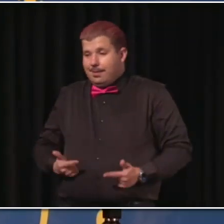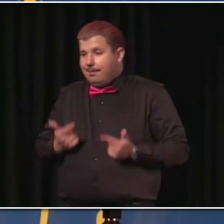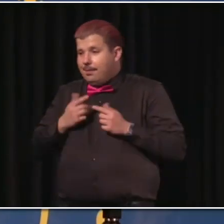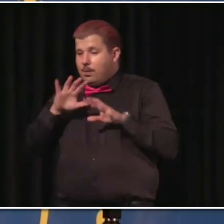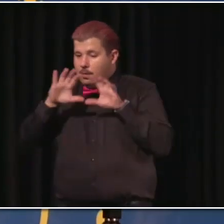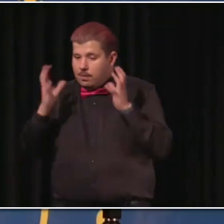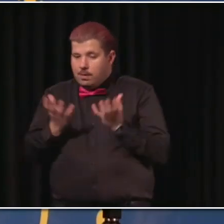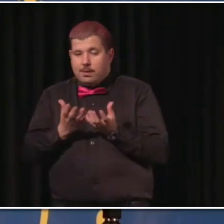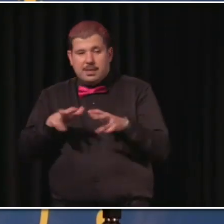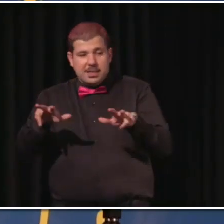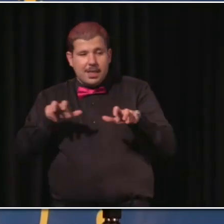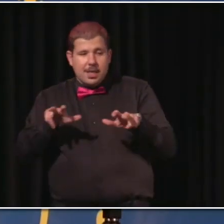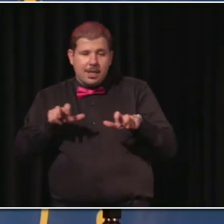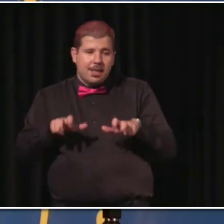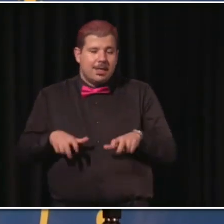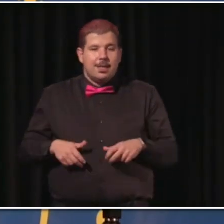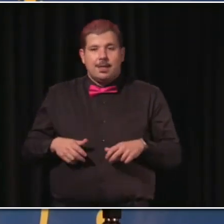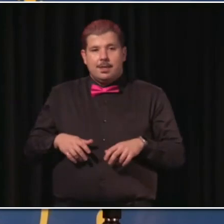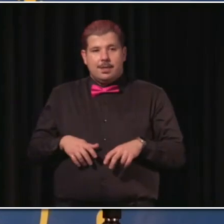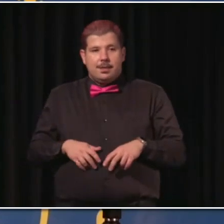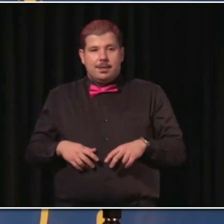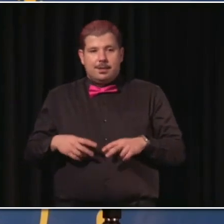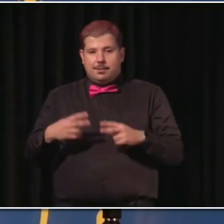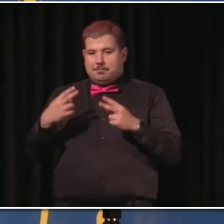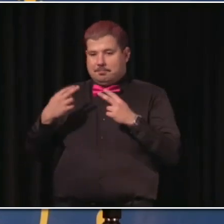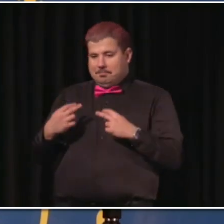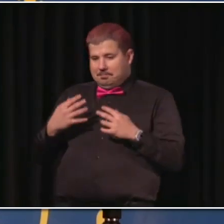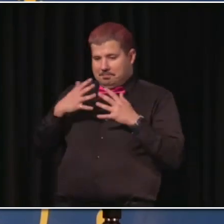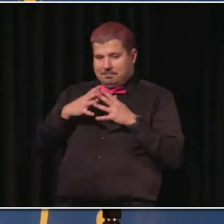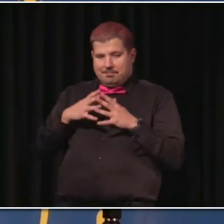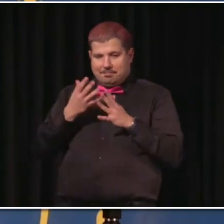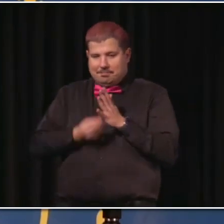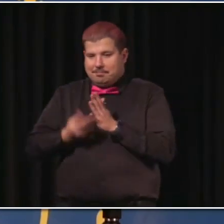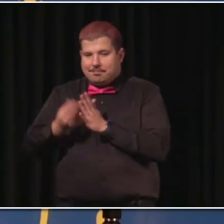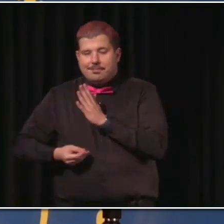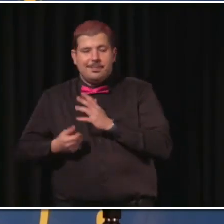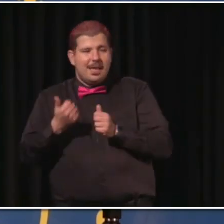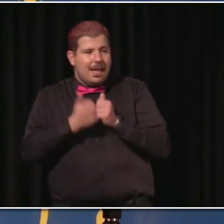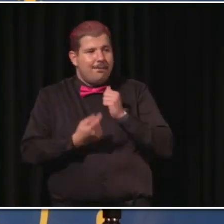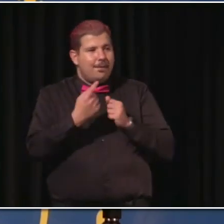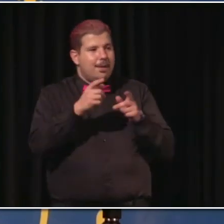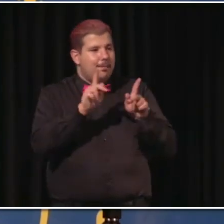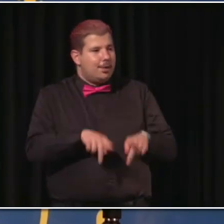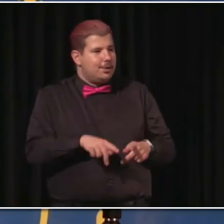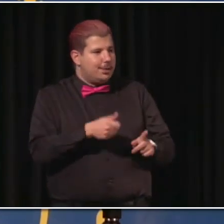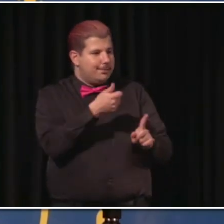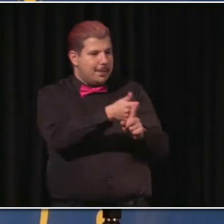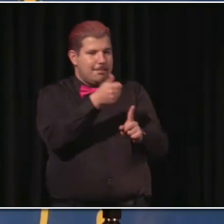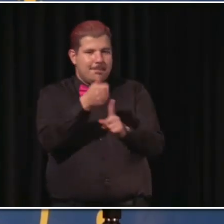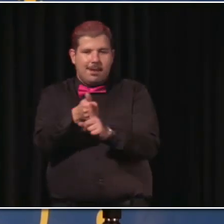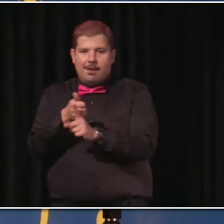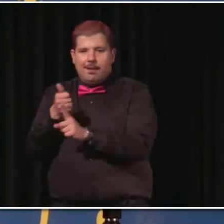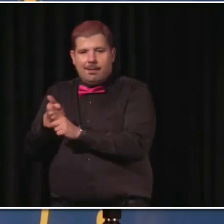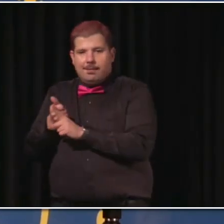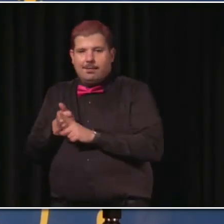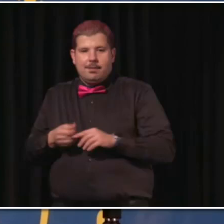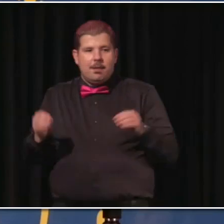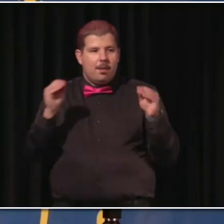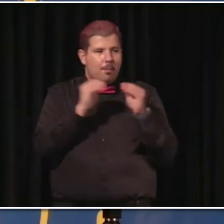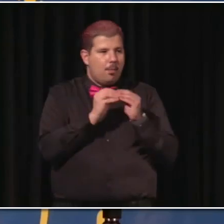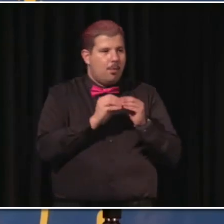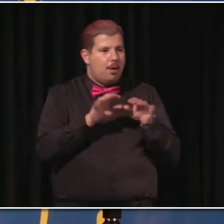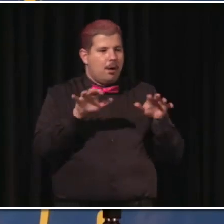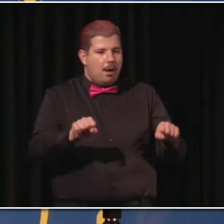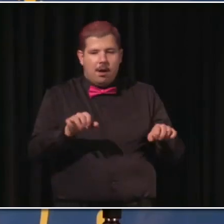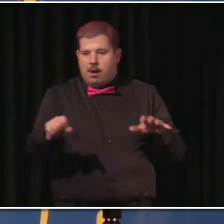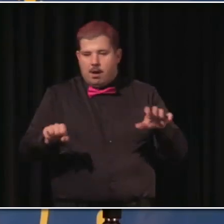that's selfish and depraved, that's every person for themselves, where the more you can grab